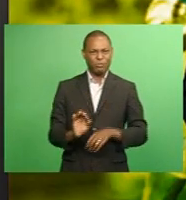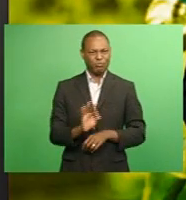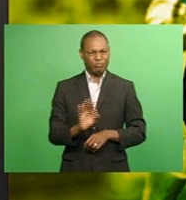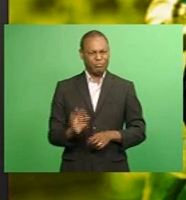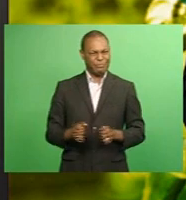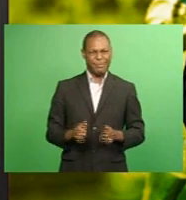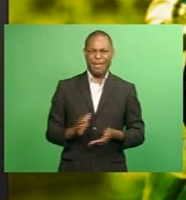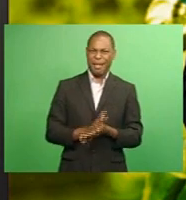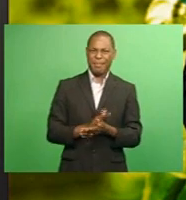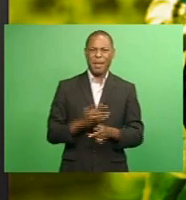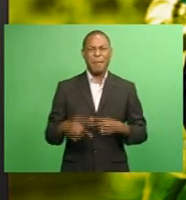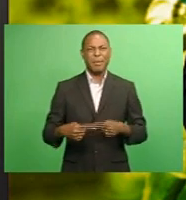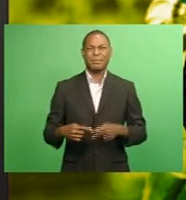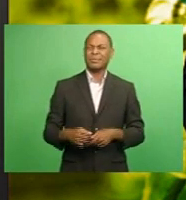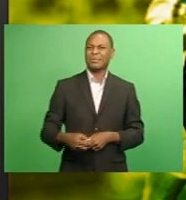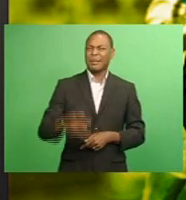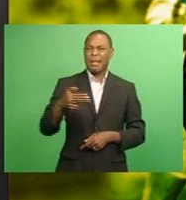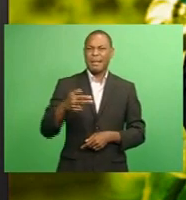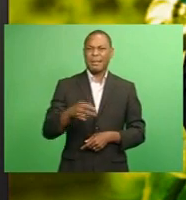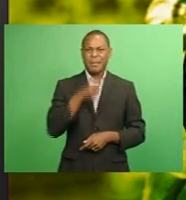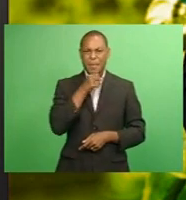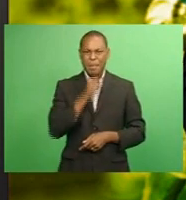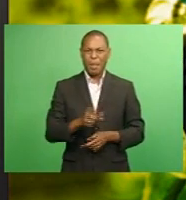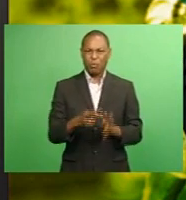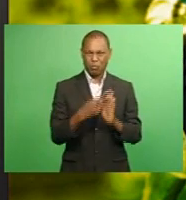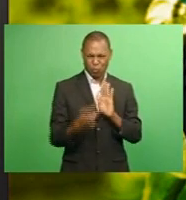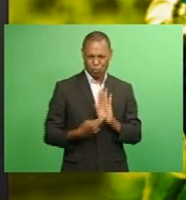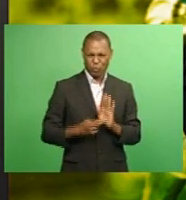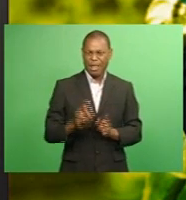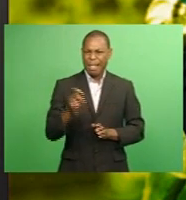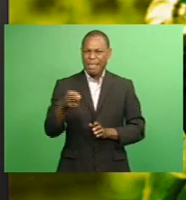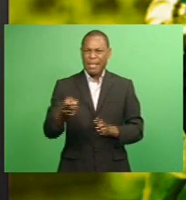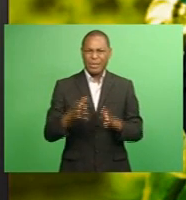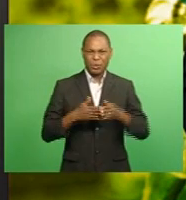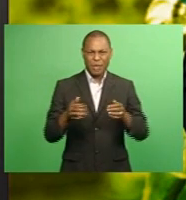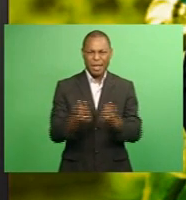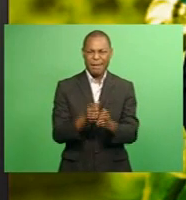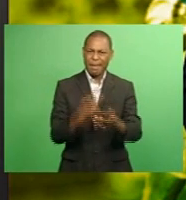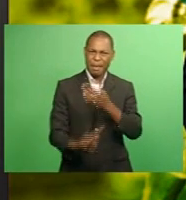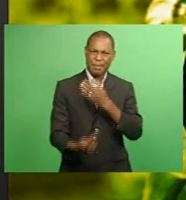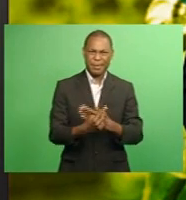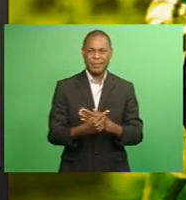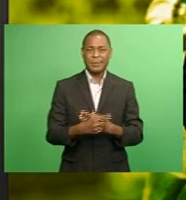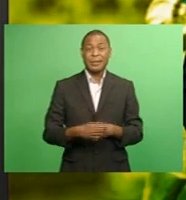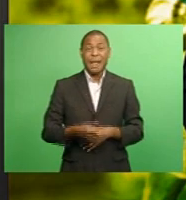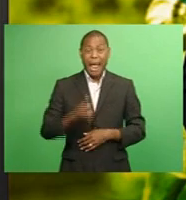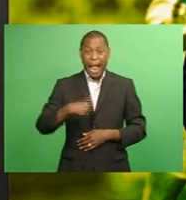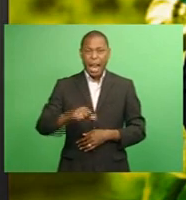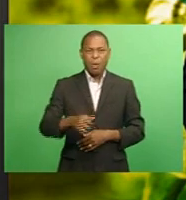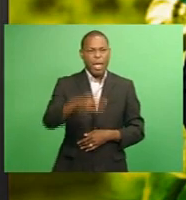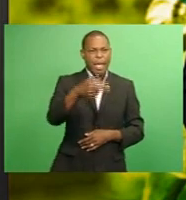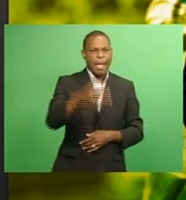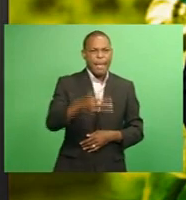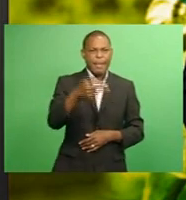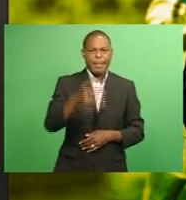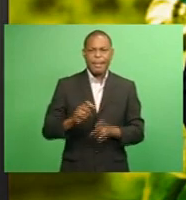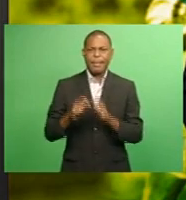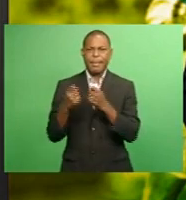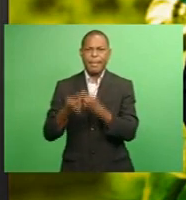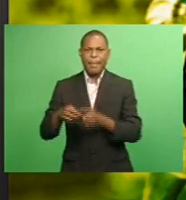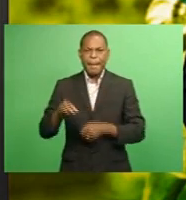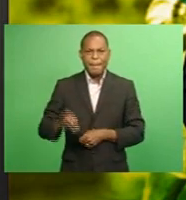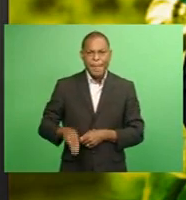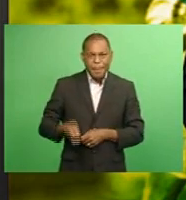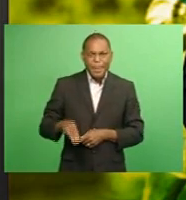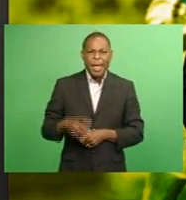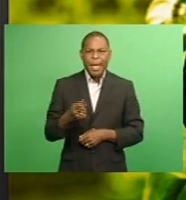18th man rule, which comes into effect next weekend. The new rule allows for an 18th squad member who can only be used as a substitute